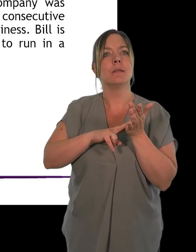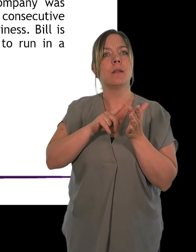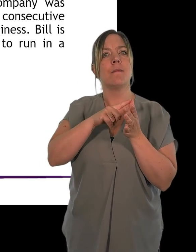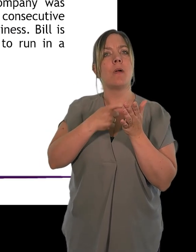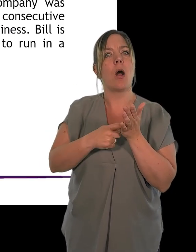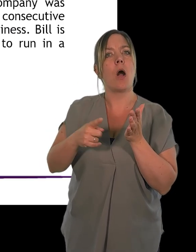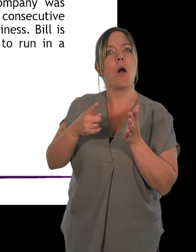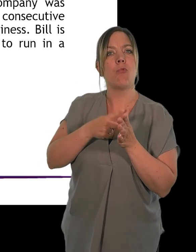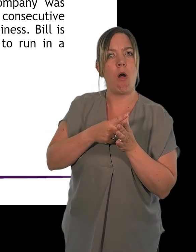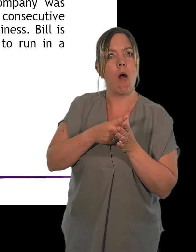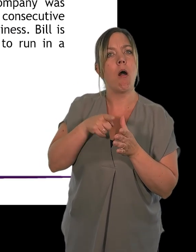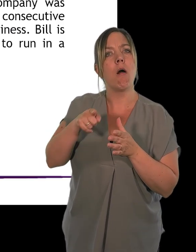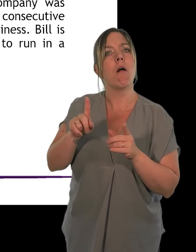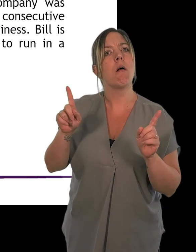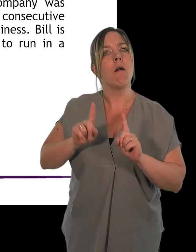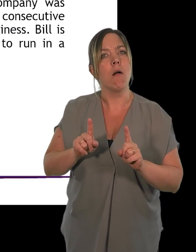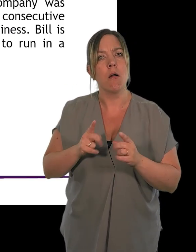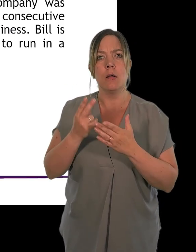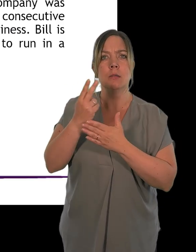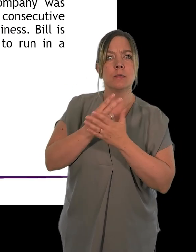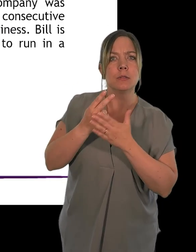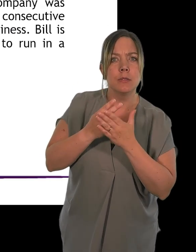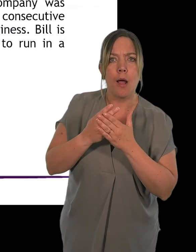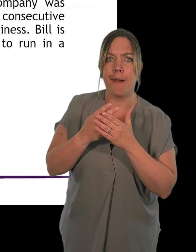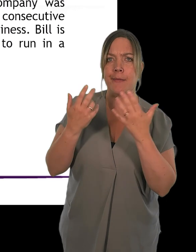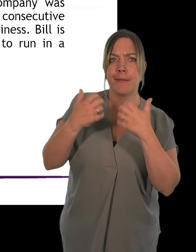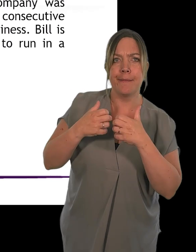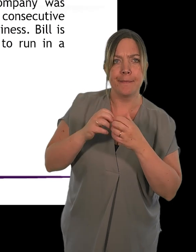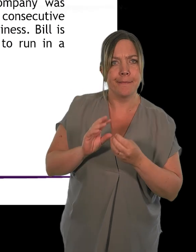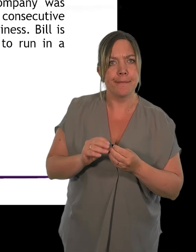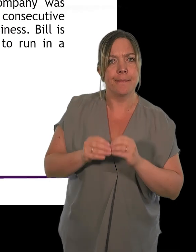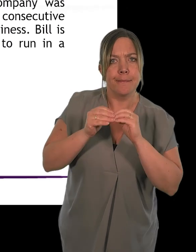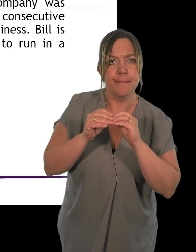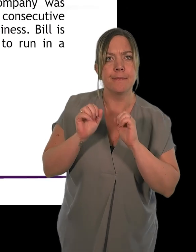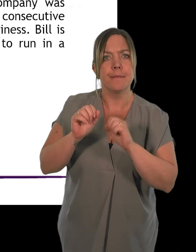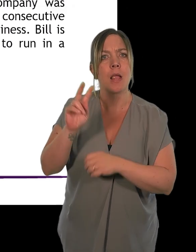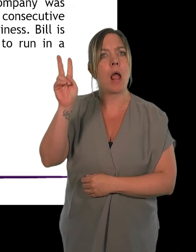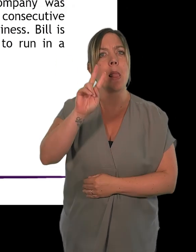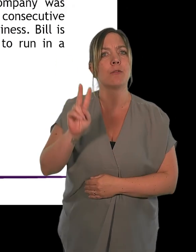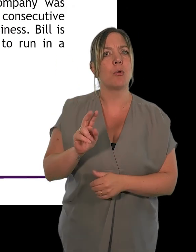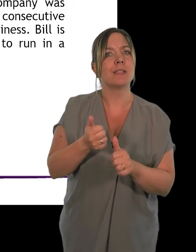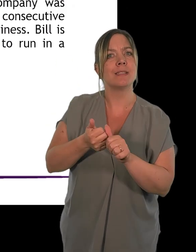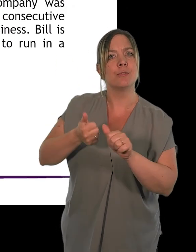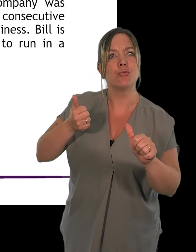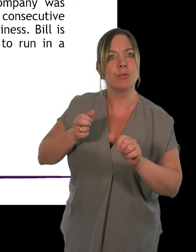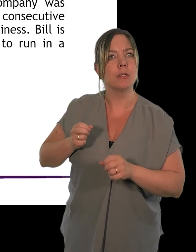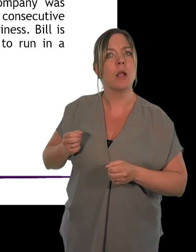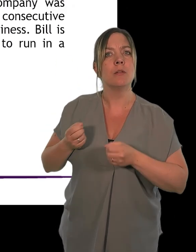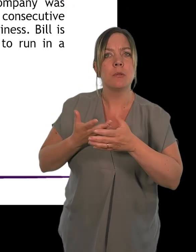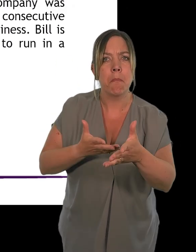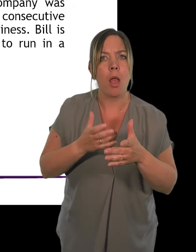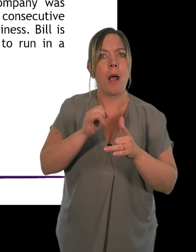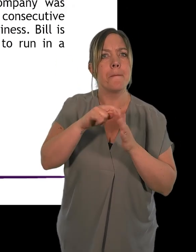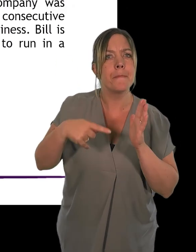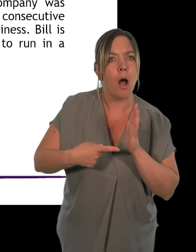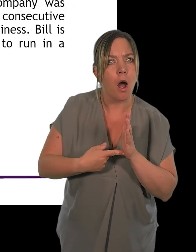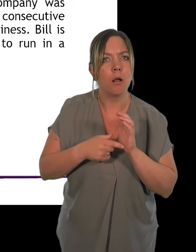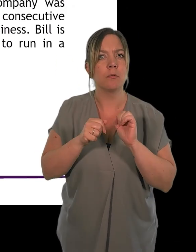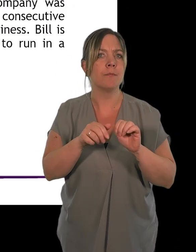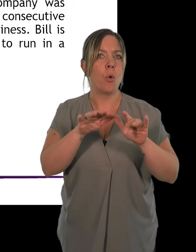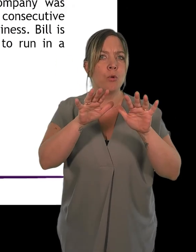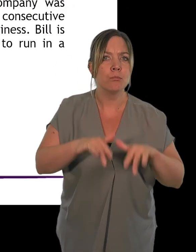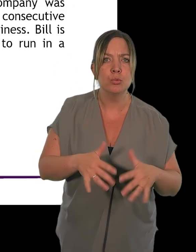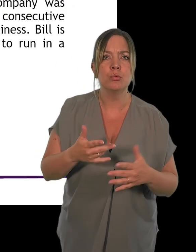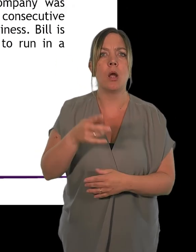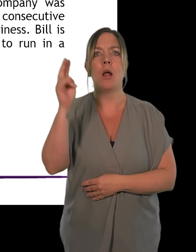engineer components for the electronics industry, supplying parts for the computer, electronics,